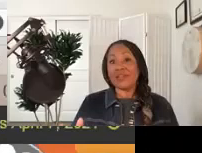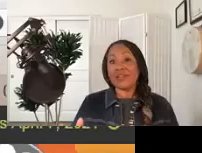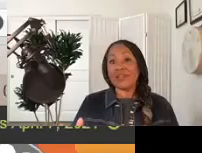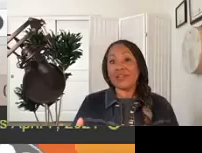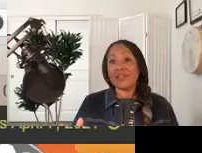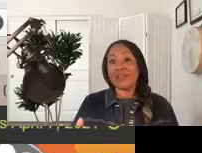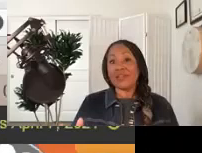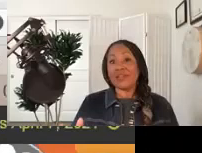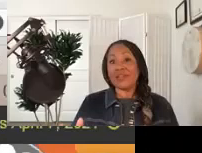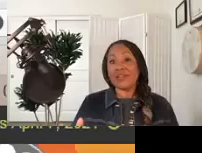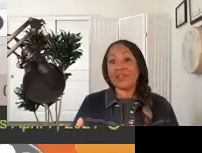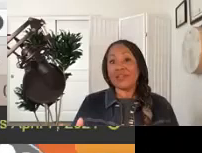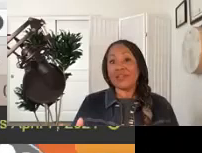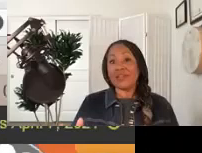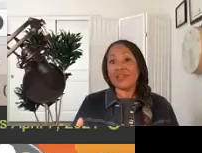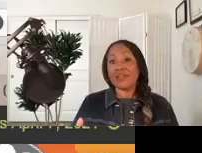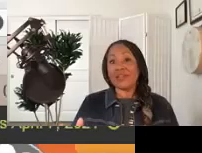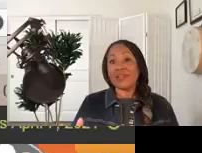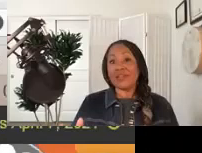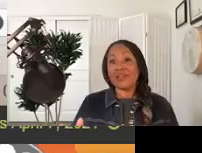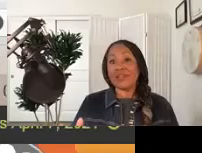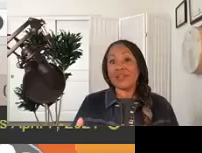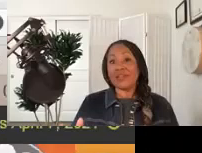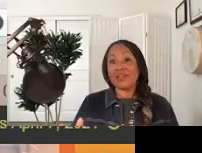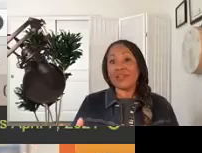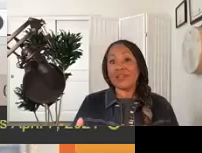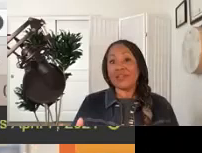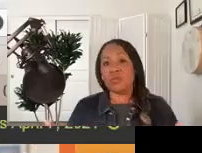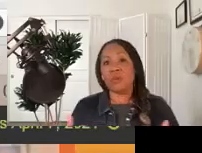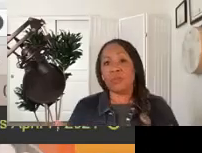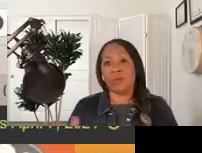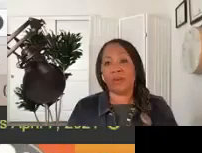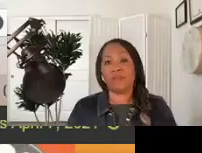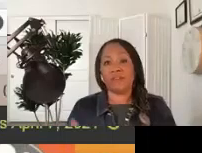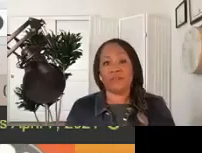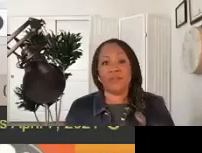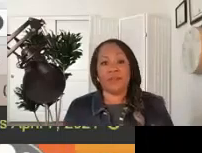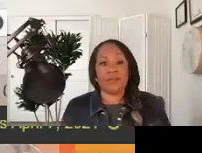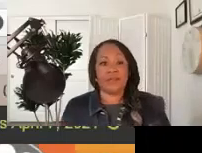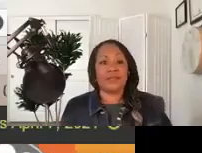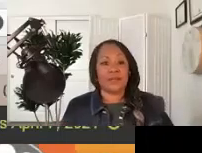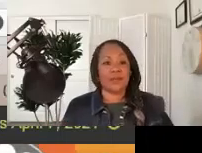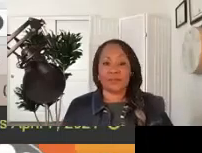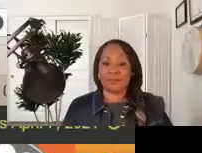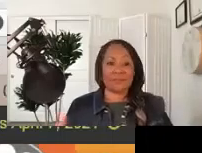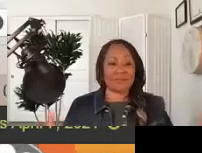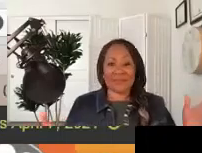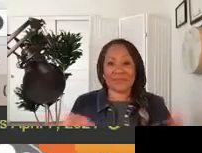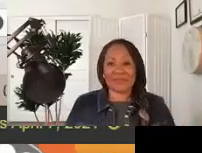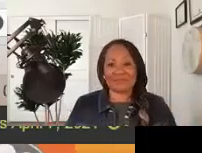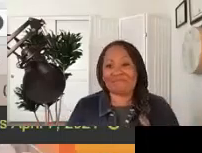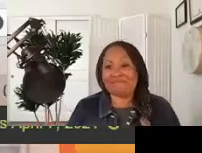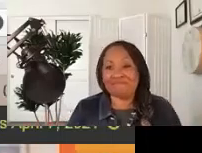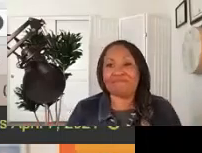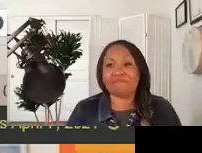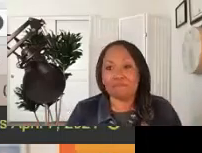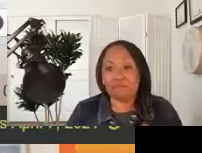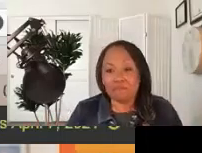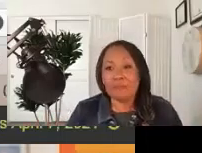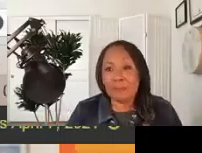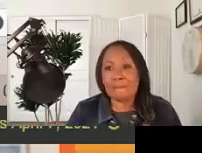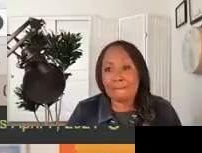Hi, Lori. A few people have asked whether Being available is super important for something like this. So,